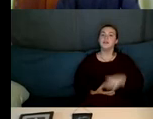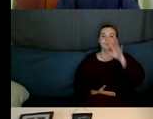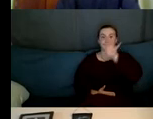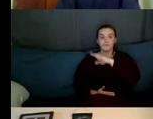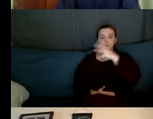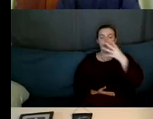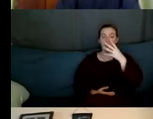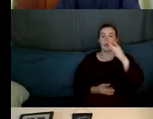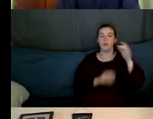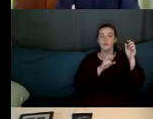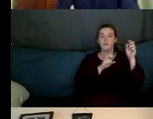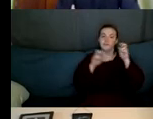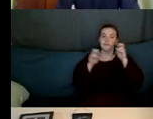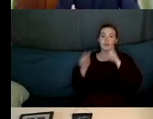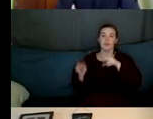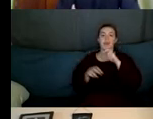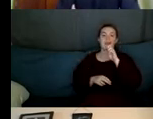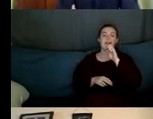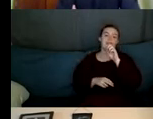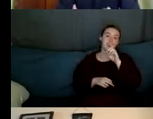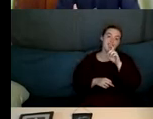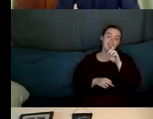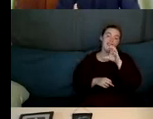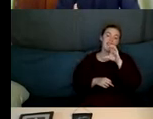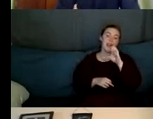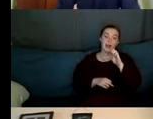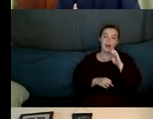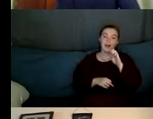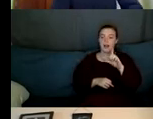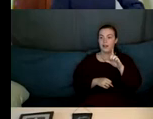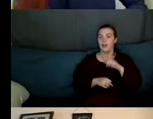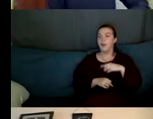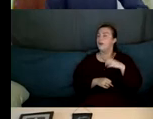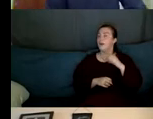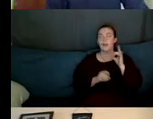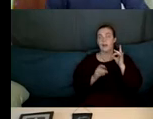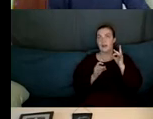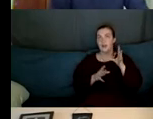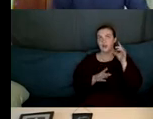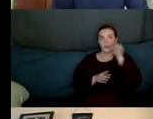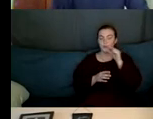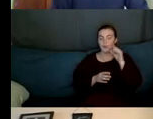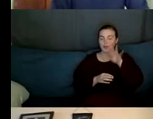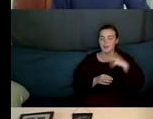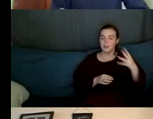Excel because I don't really like Google Sheets. I'm a heavy Excel user, so I don't